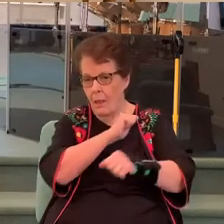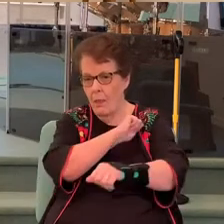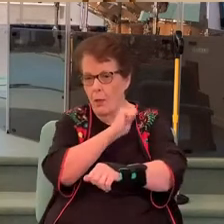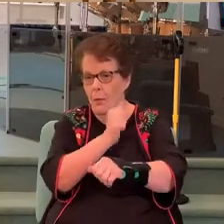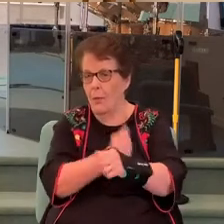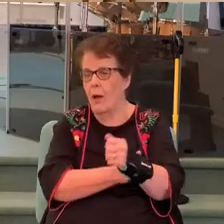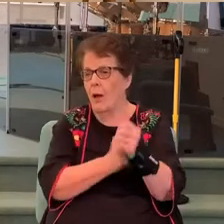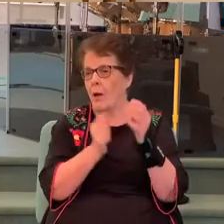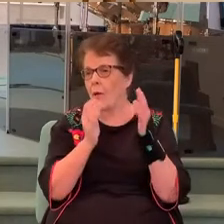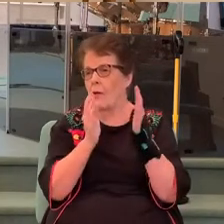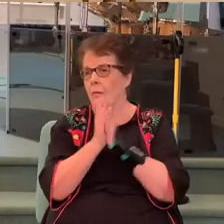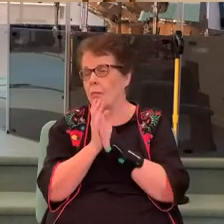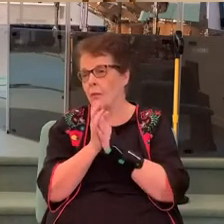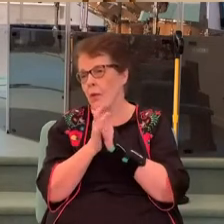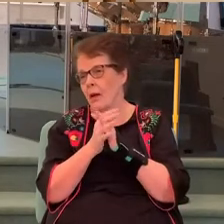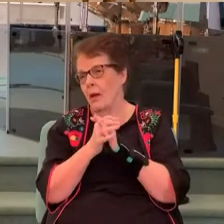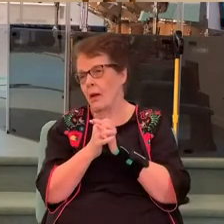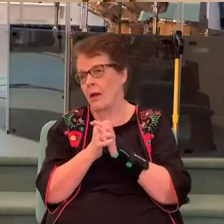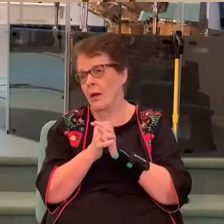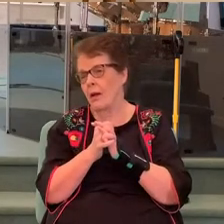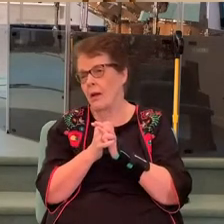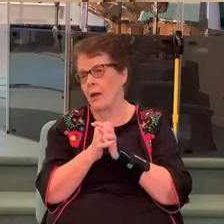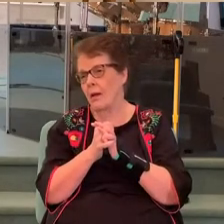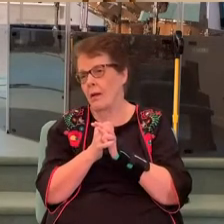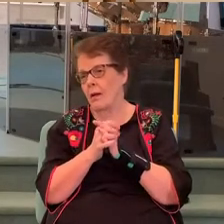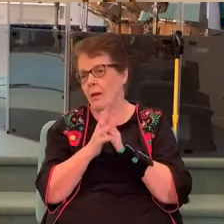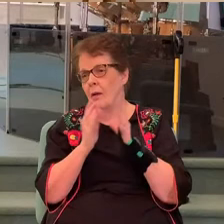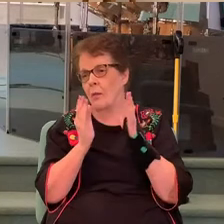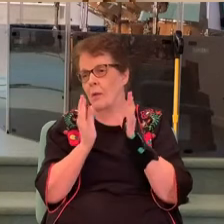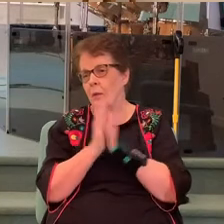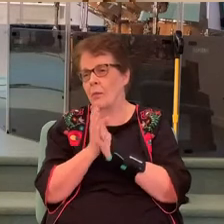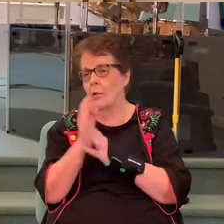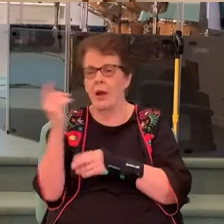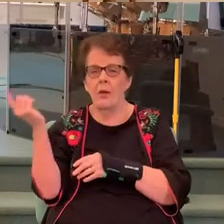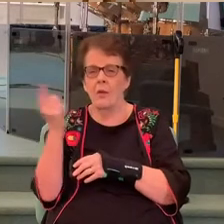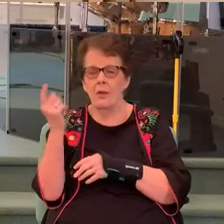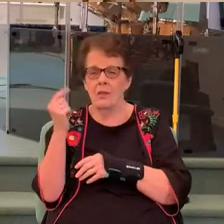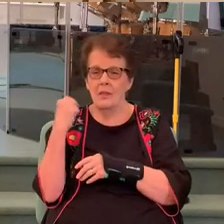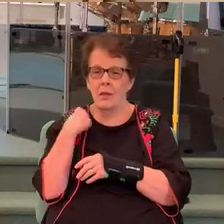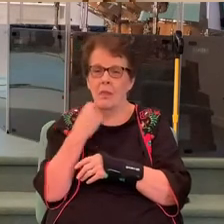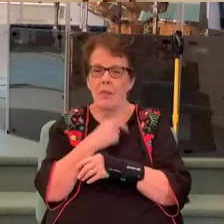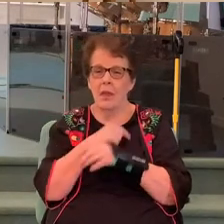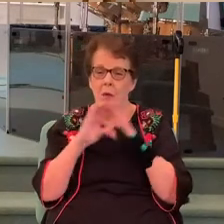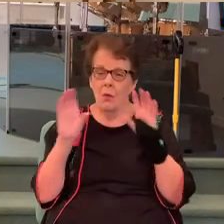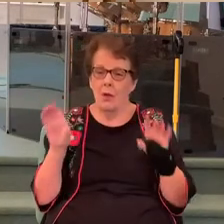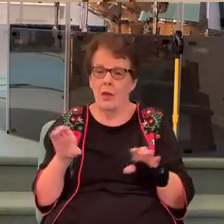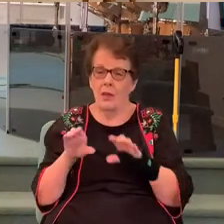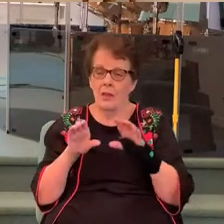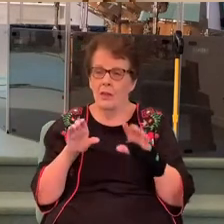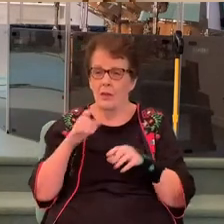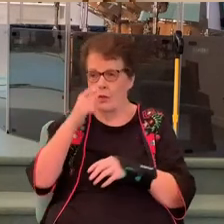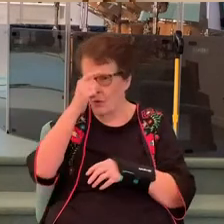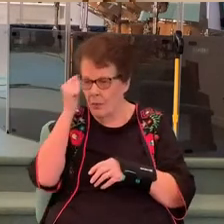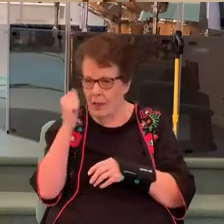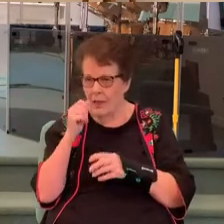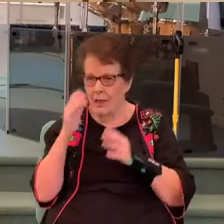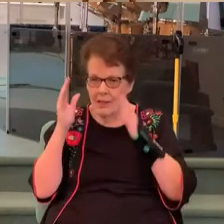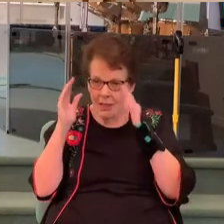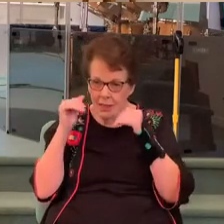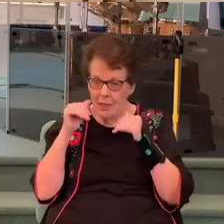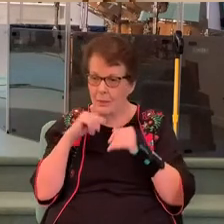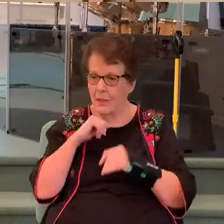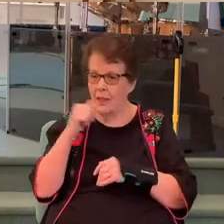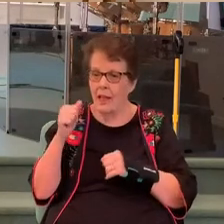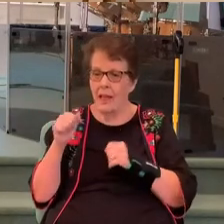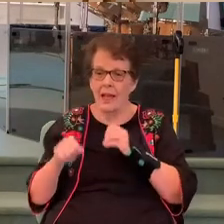become very utilitarian, where prayer is just something that we do because it's expected of us and not an overflow of the joy of